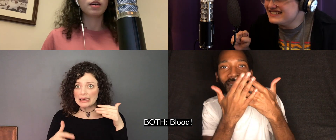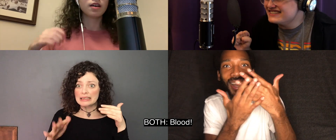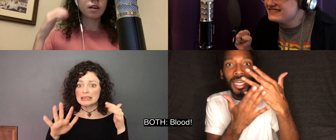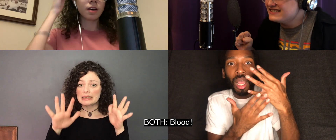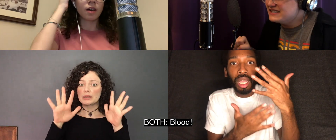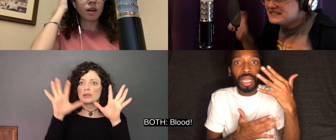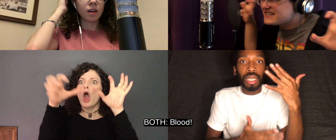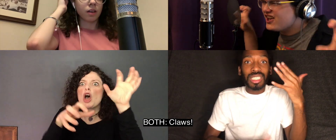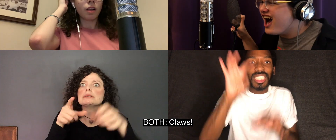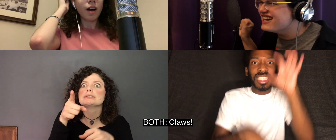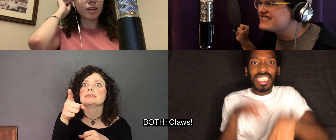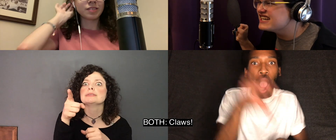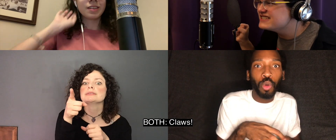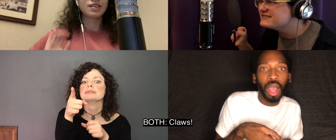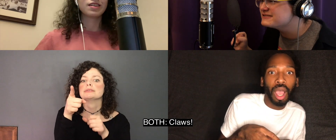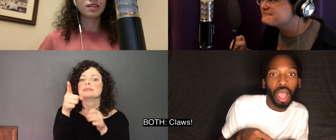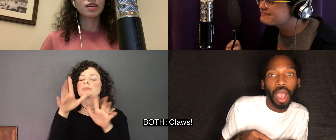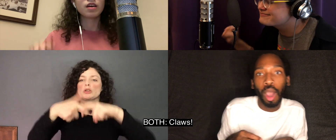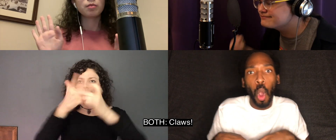Blood! Claws!